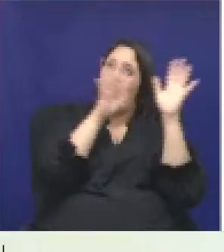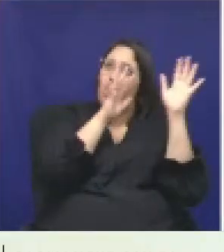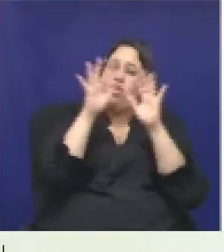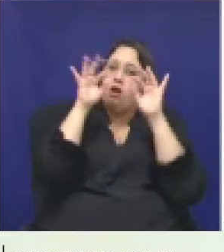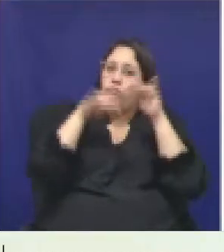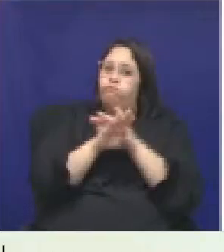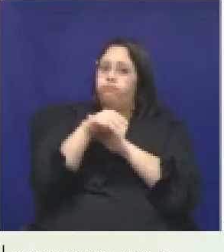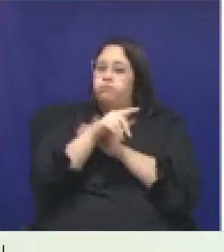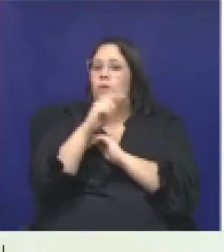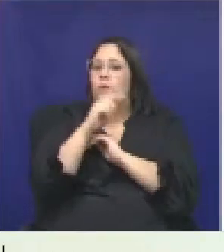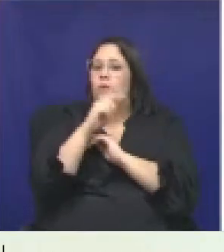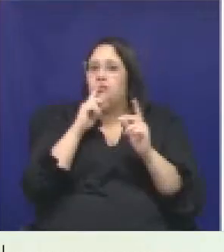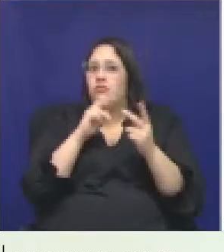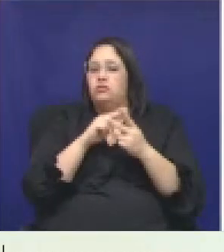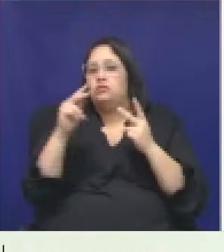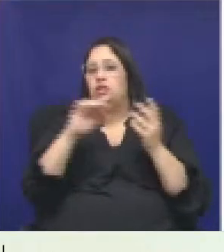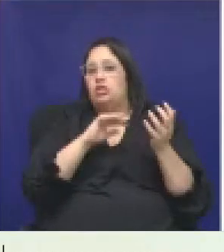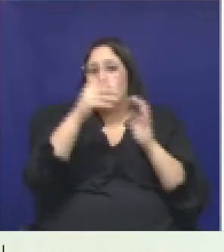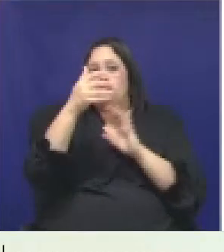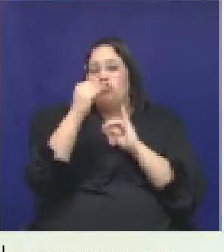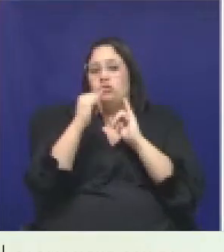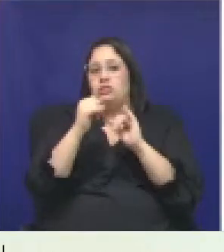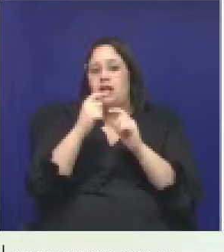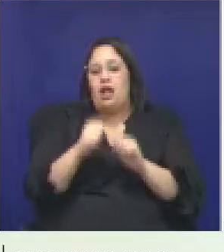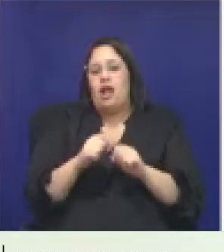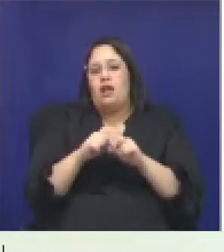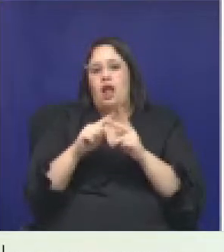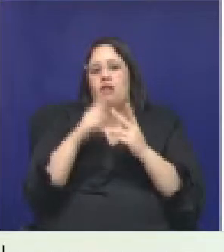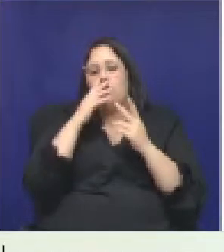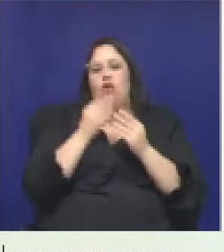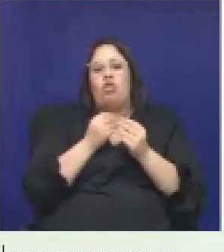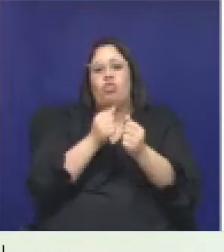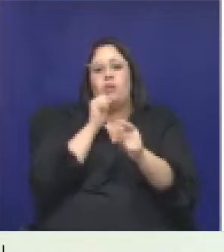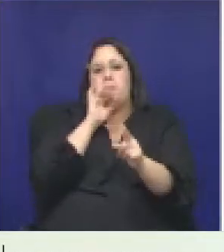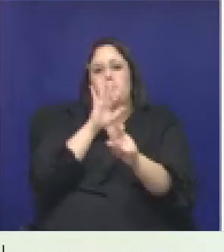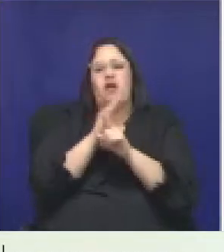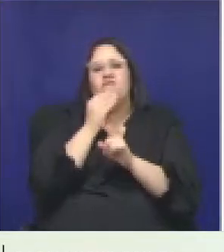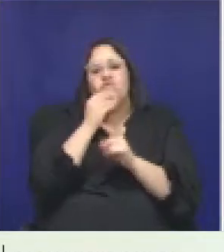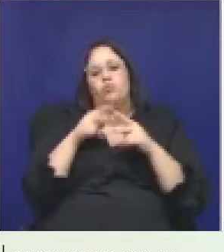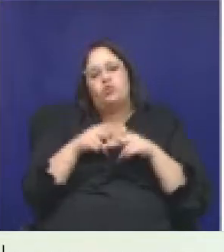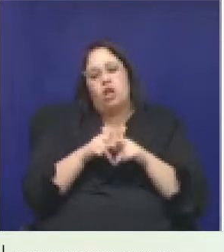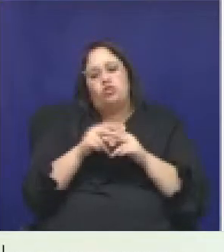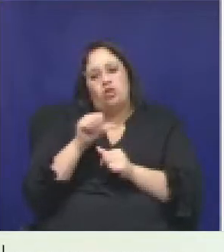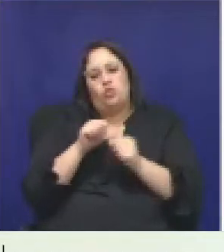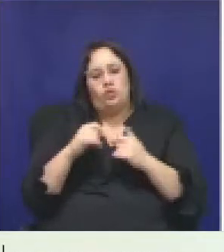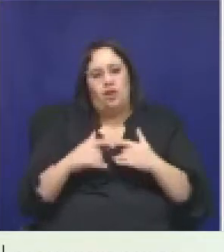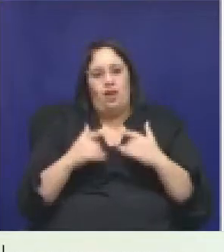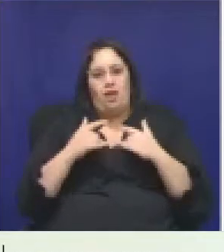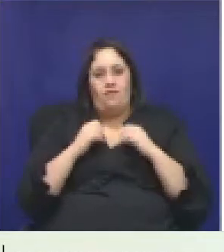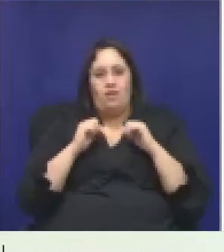result to disasters, and in other instances, drought, which impact food production and social life. Our experience as a country is quite